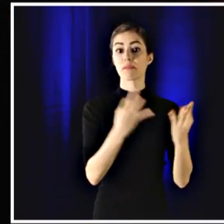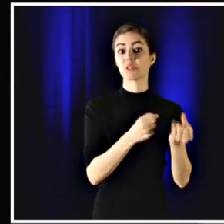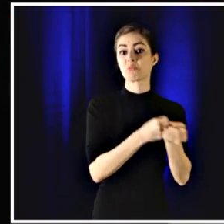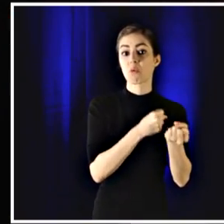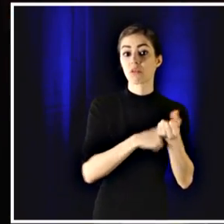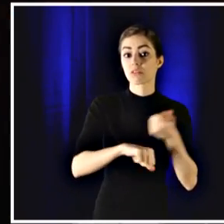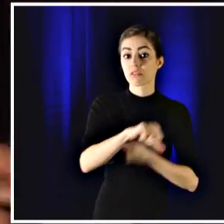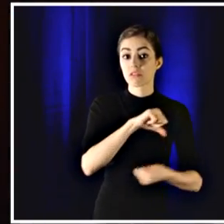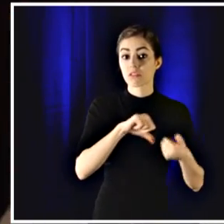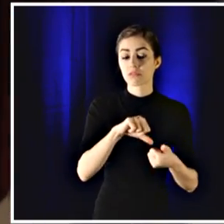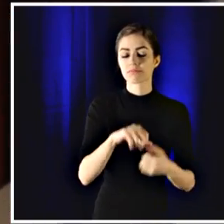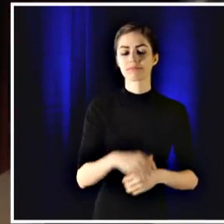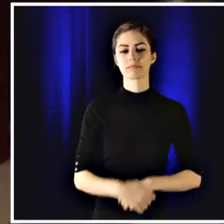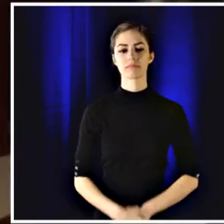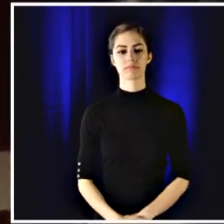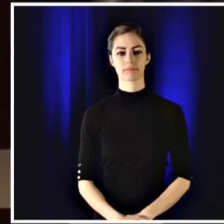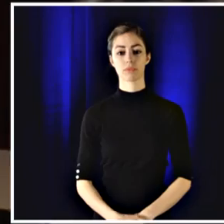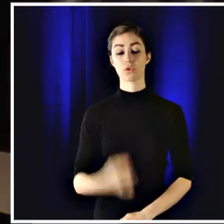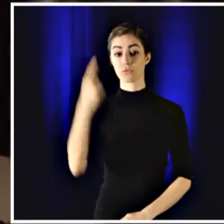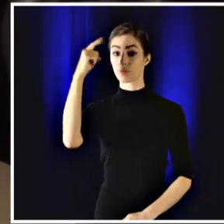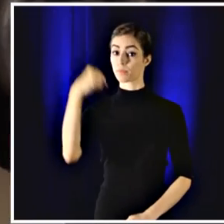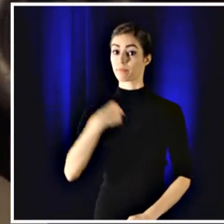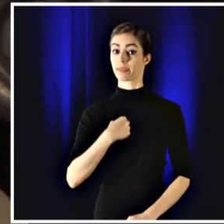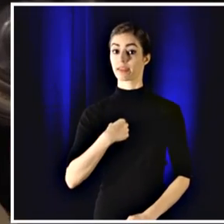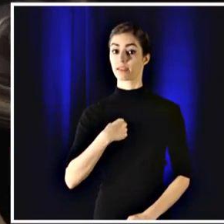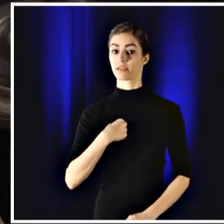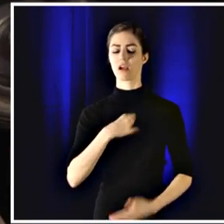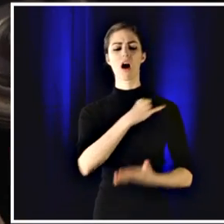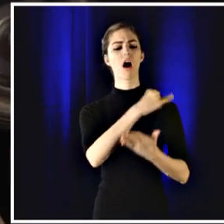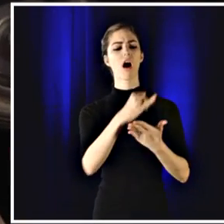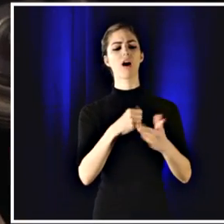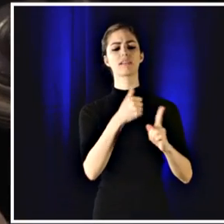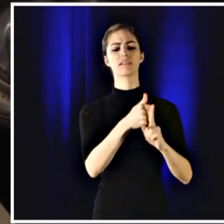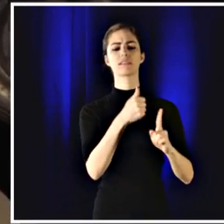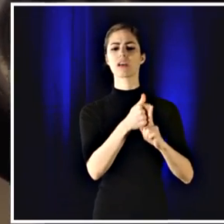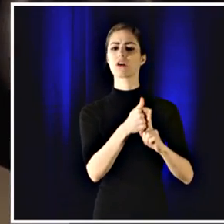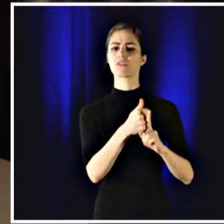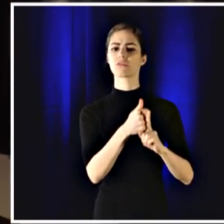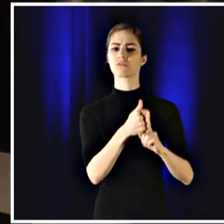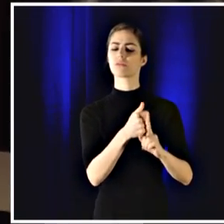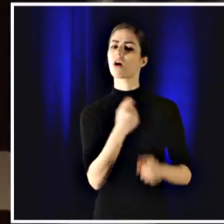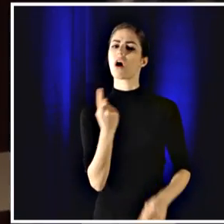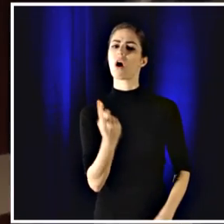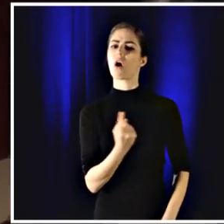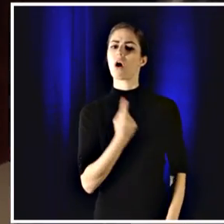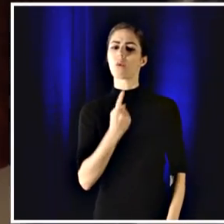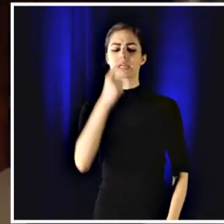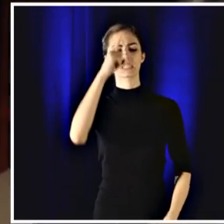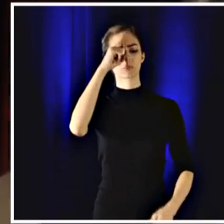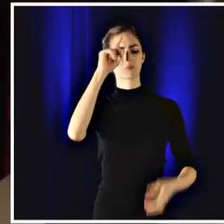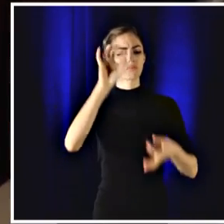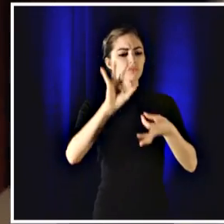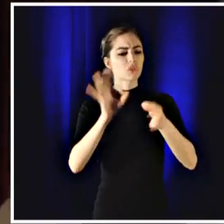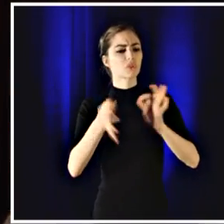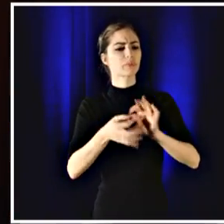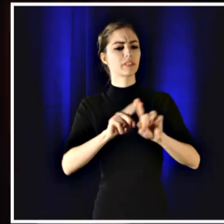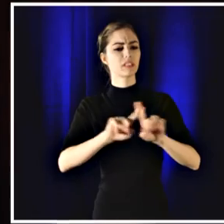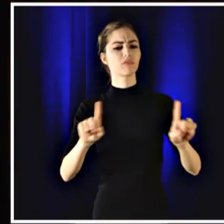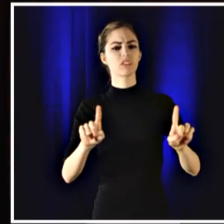the artwork is always open to interpretation. But it was in this moment, in this instance, that I realized that wheelbarrows don't